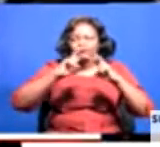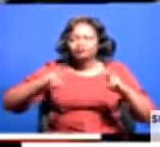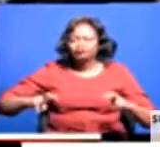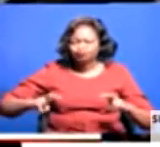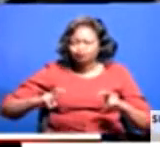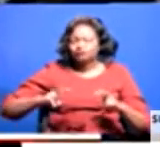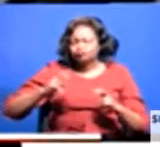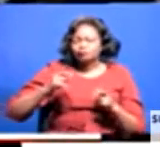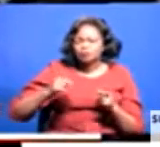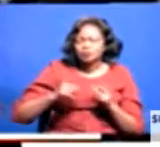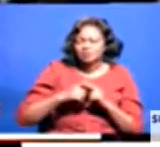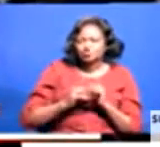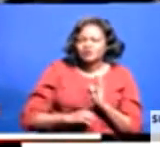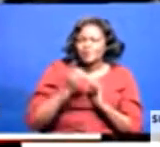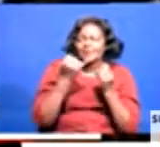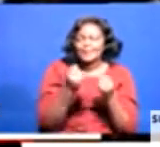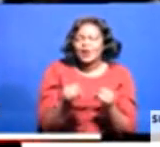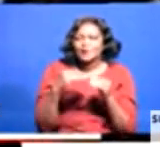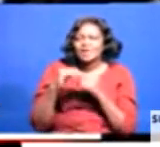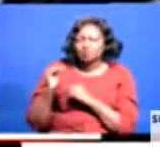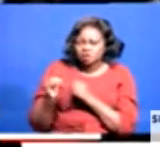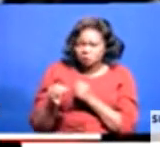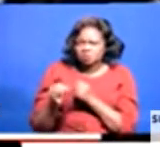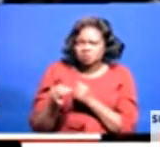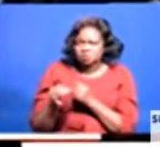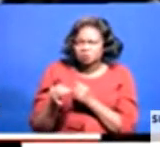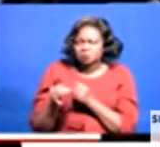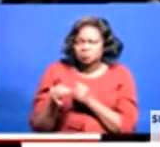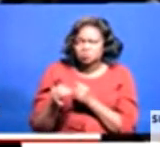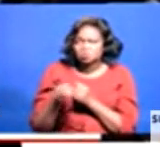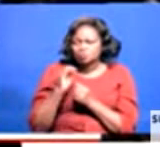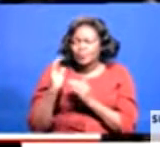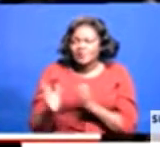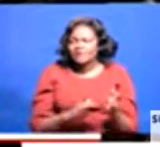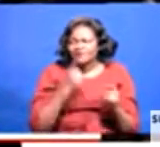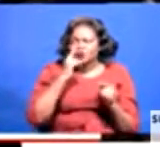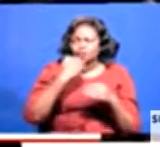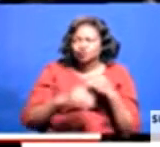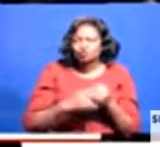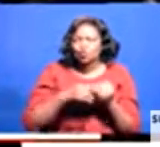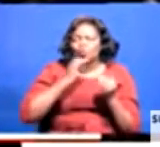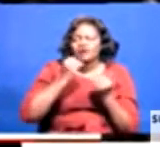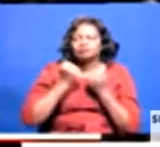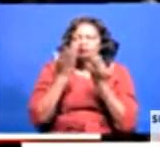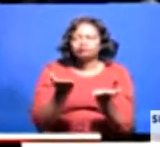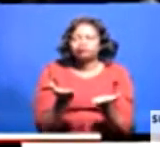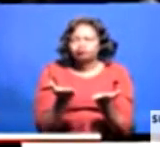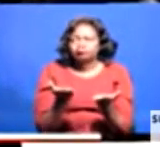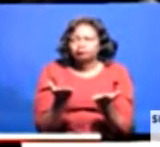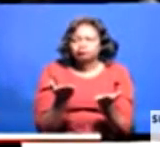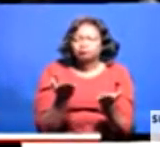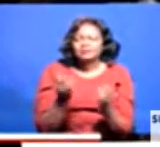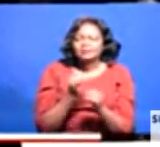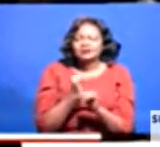develop and implement Busia County Water Master Plan for construction of water supply systems, sanitation